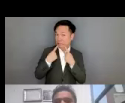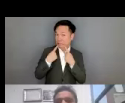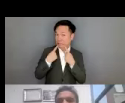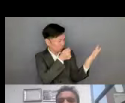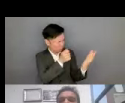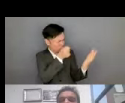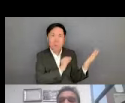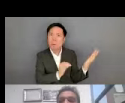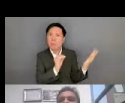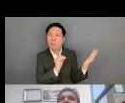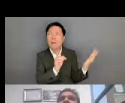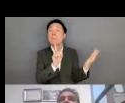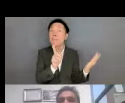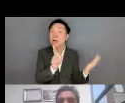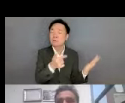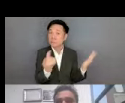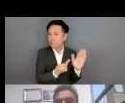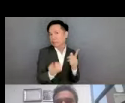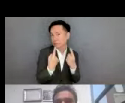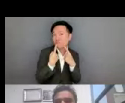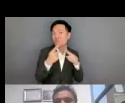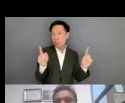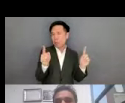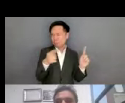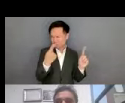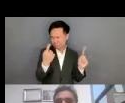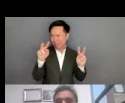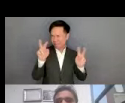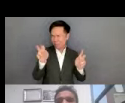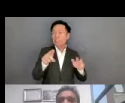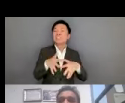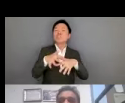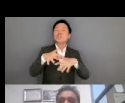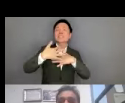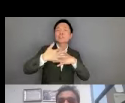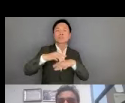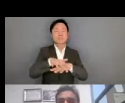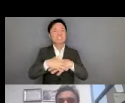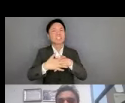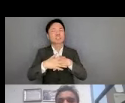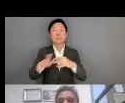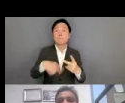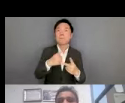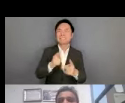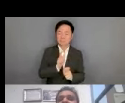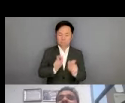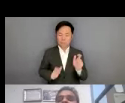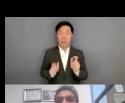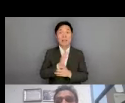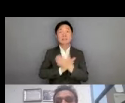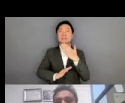declaration has been made intersectional and inclusive for also the persons with disabilities. That